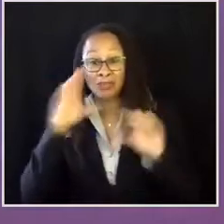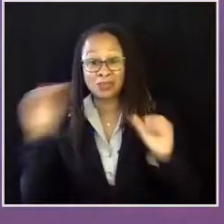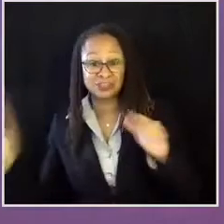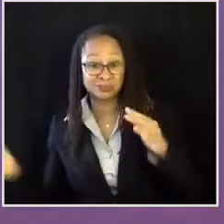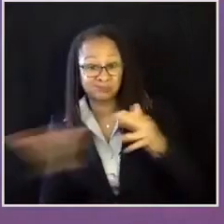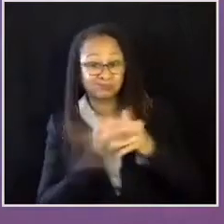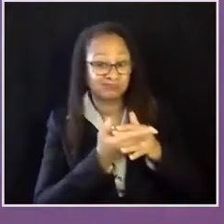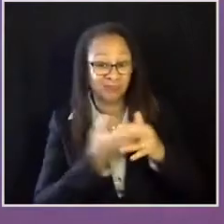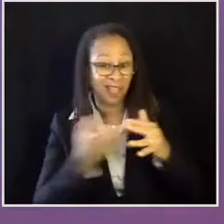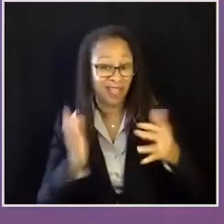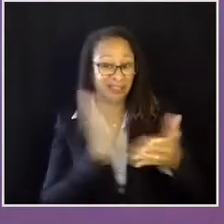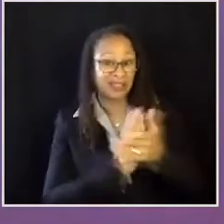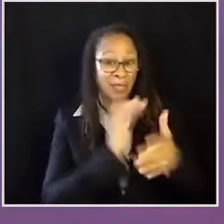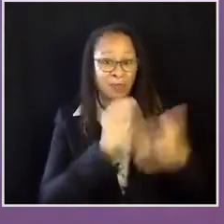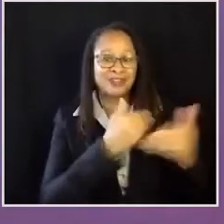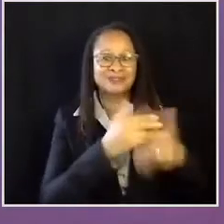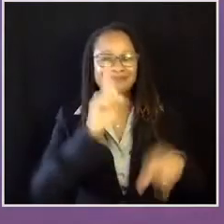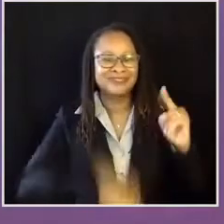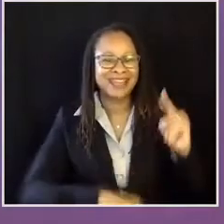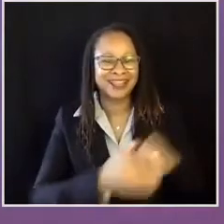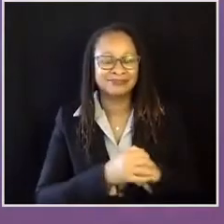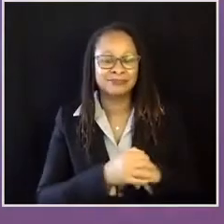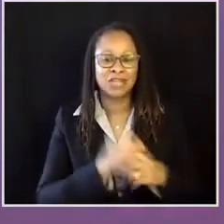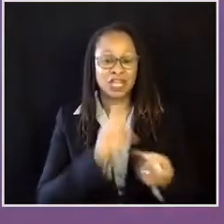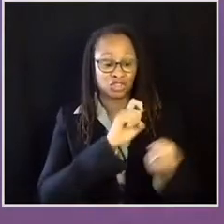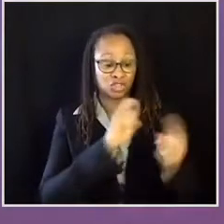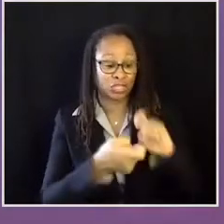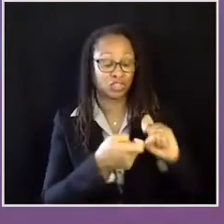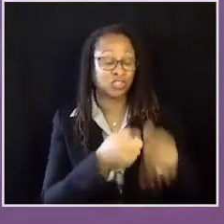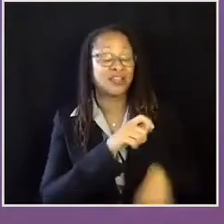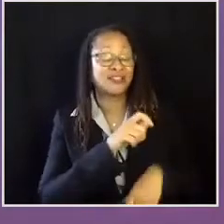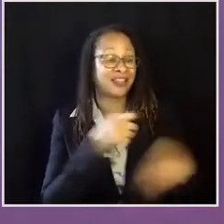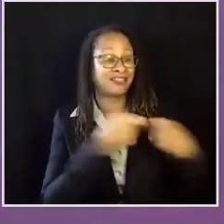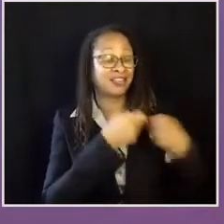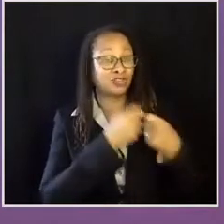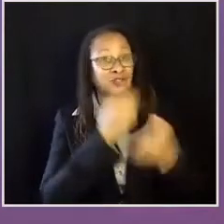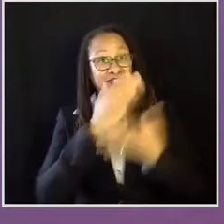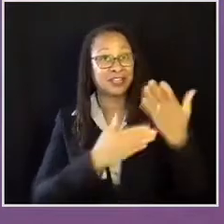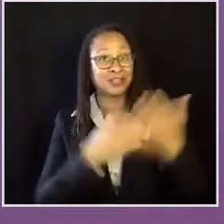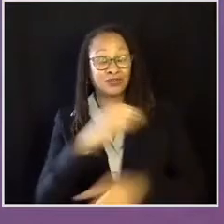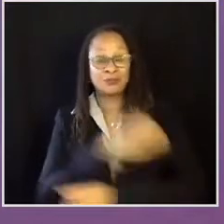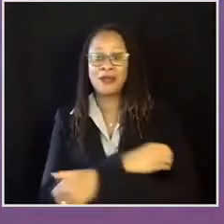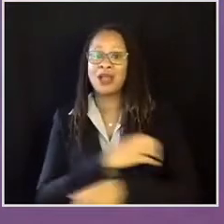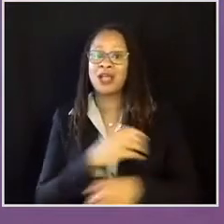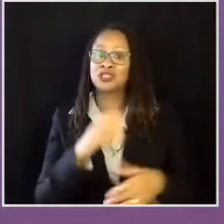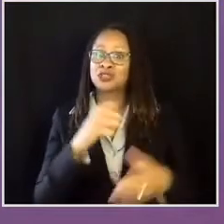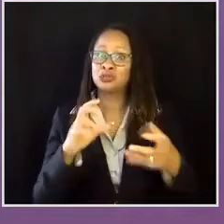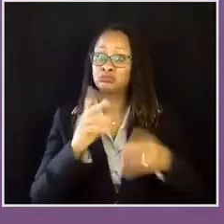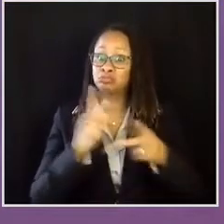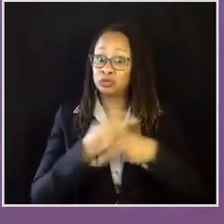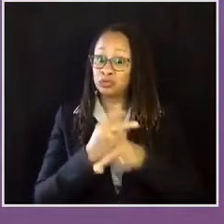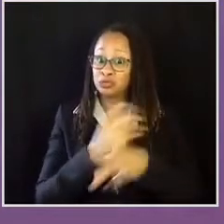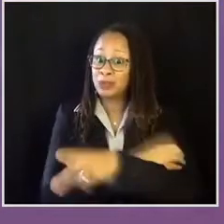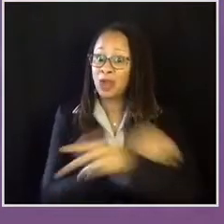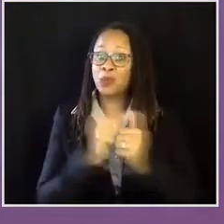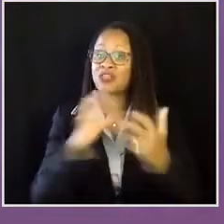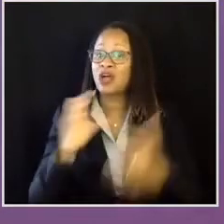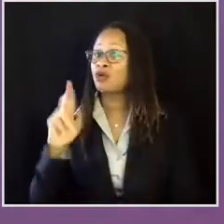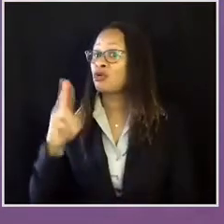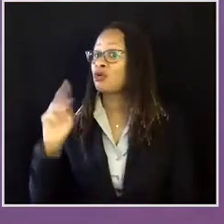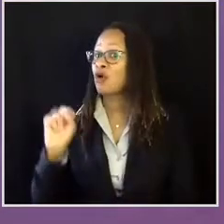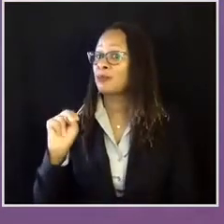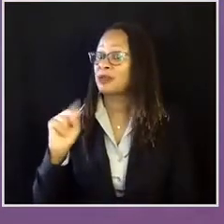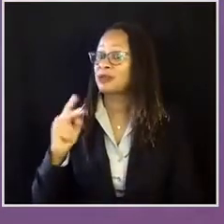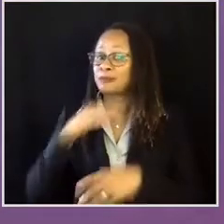Transforming the electrical sector power to produce power without carbon pollution. It'll be the greatest spur to